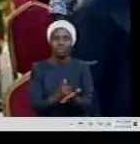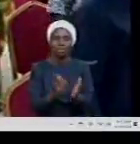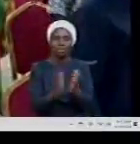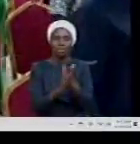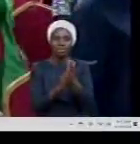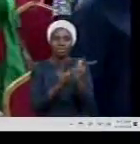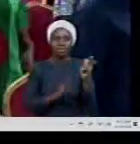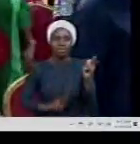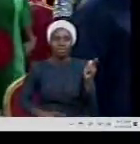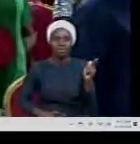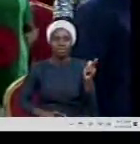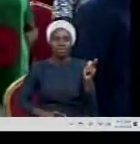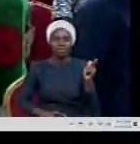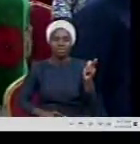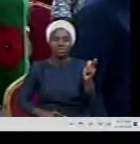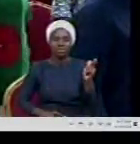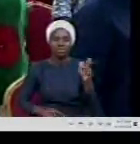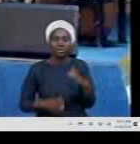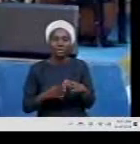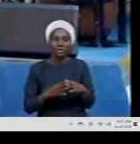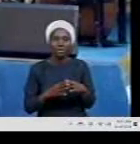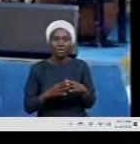Praise the Lord.